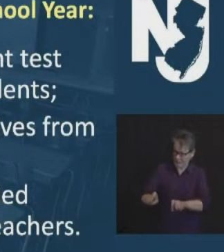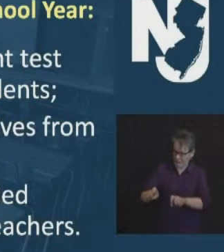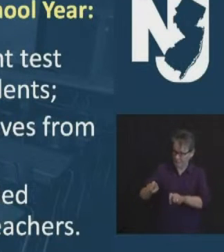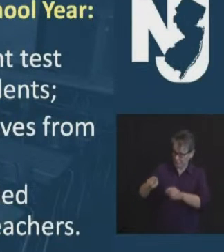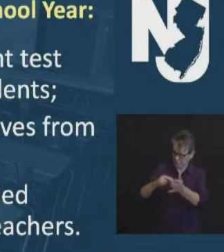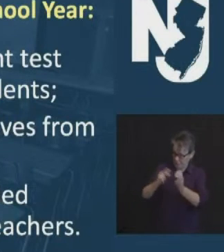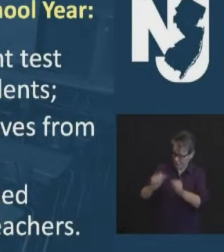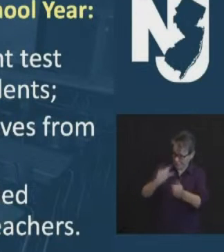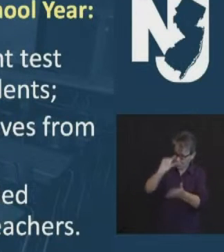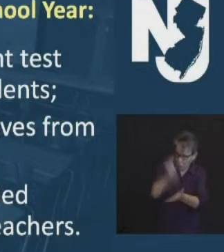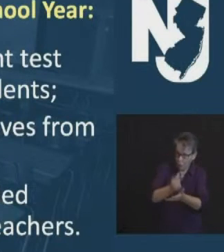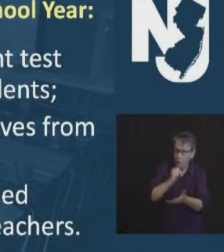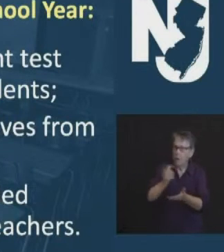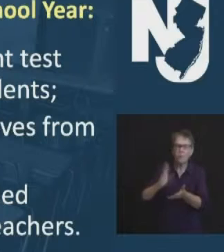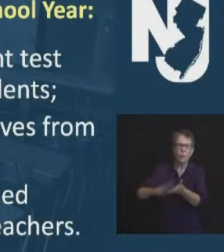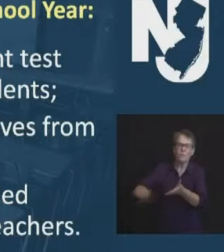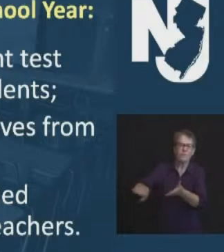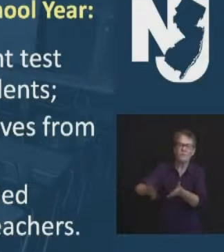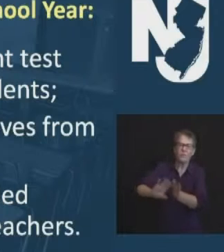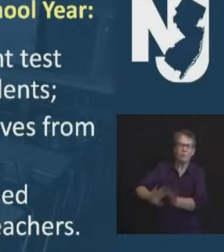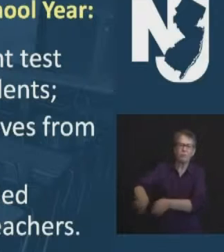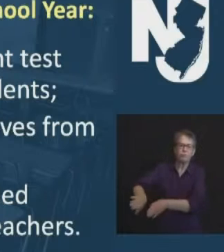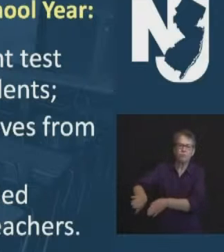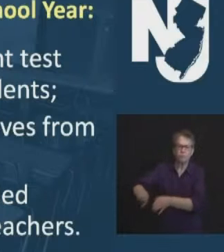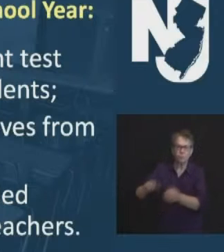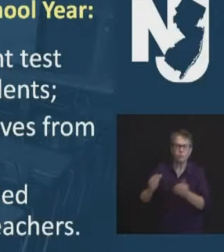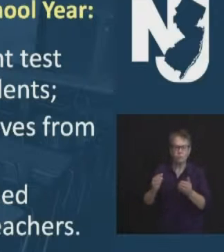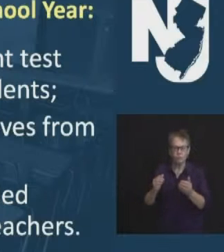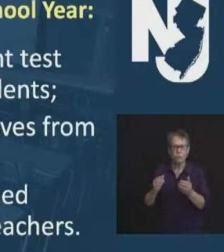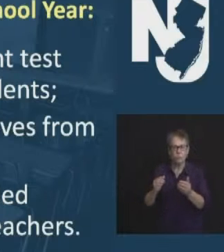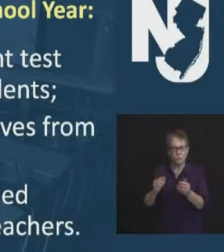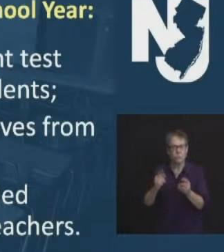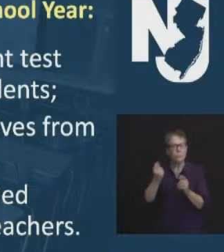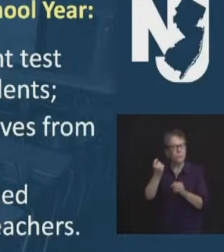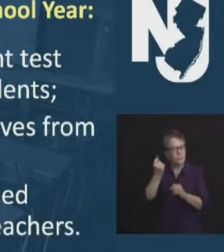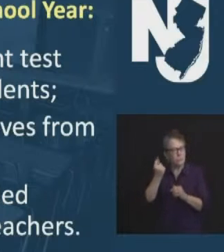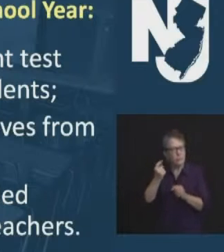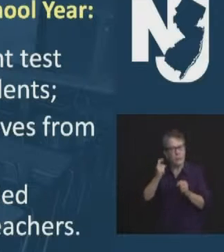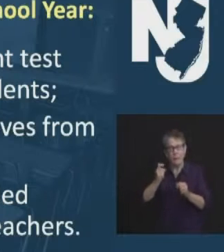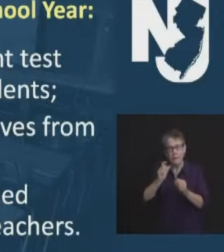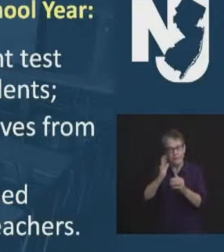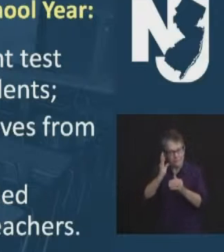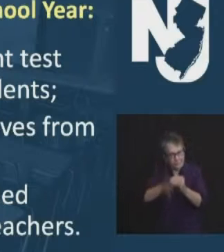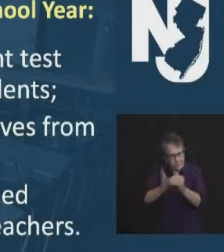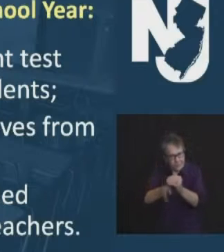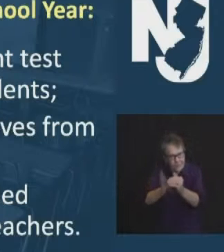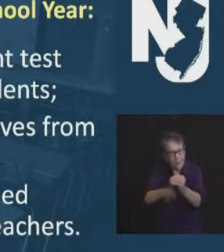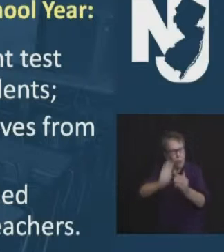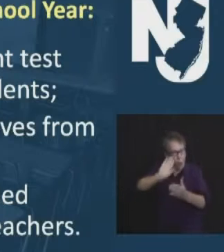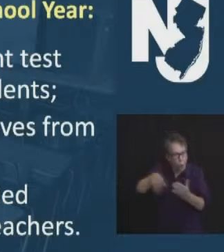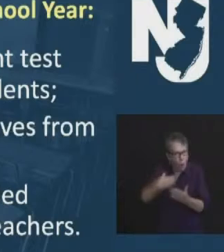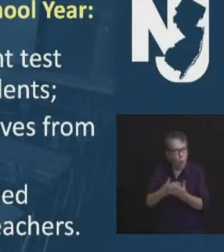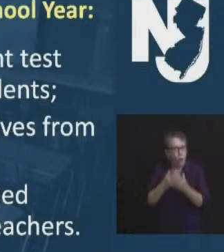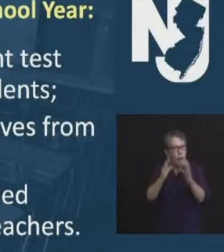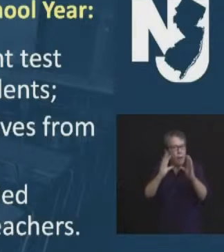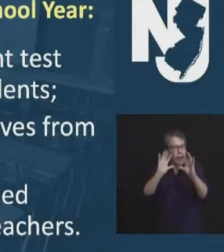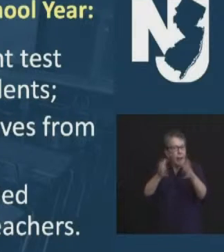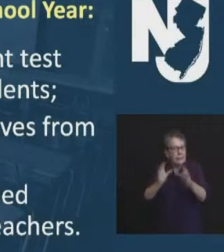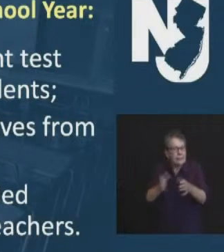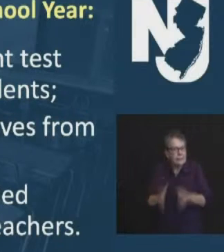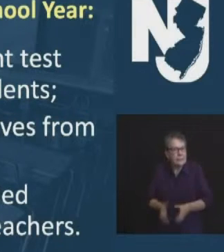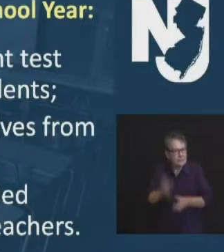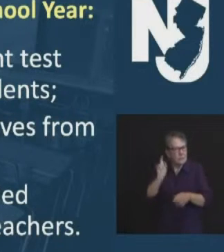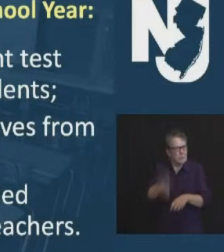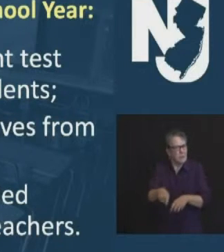credit, curriculum standard, and attendance benchmarks are met. In the same vein, we cannot adequately